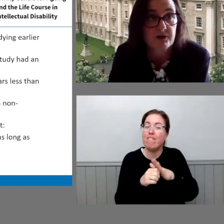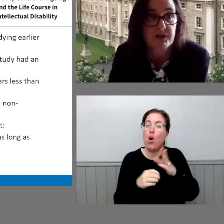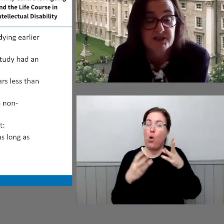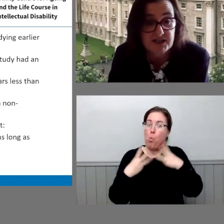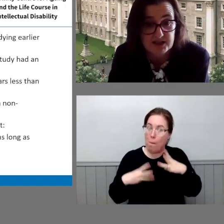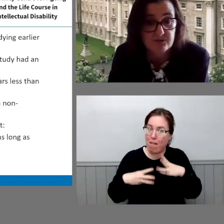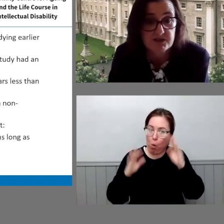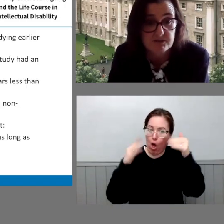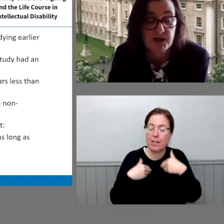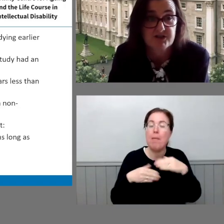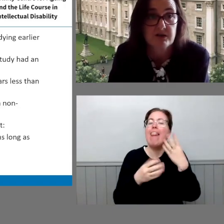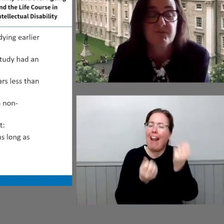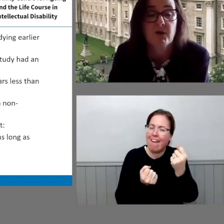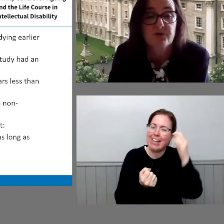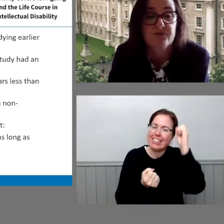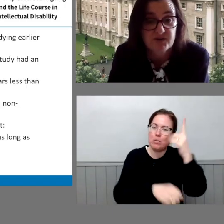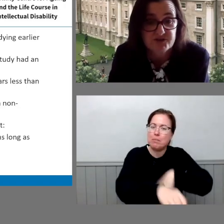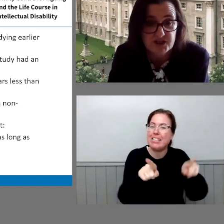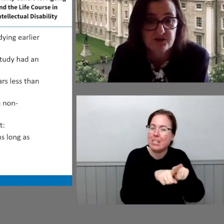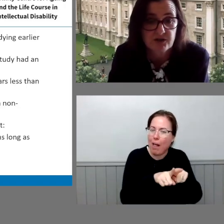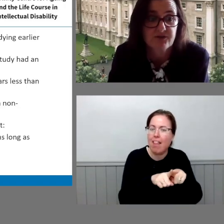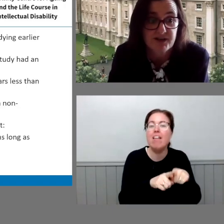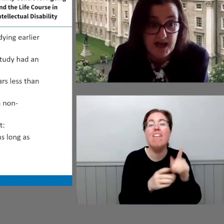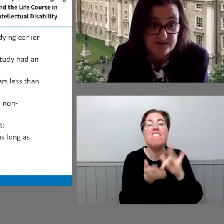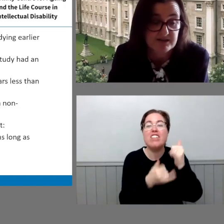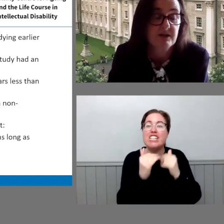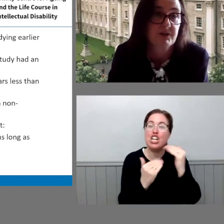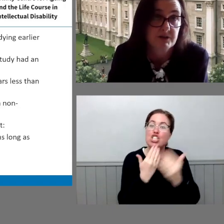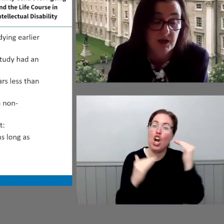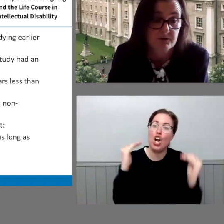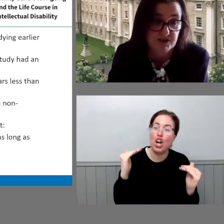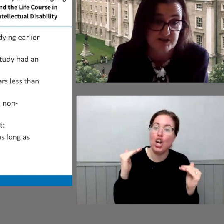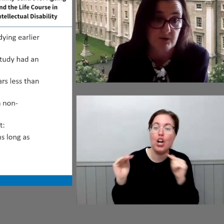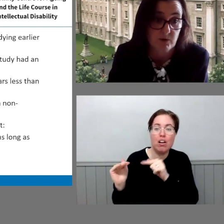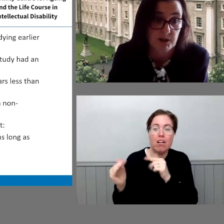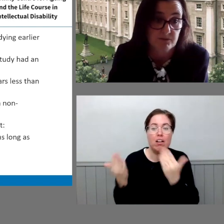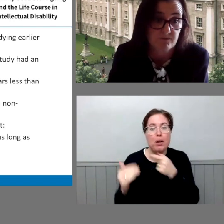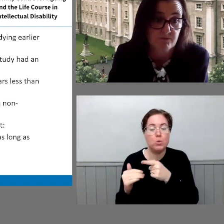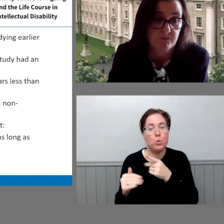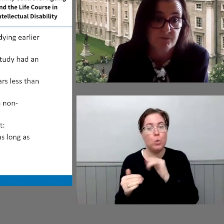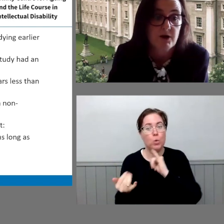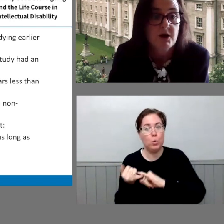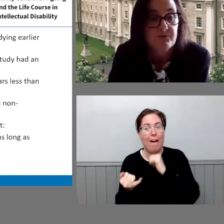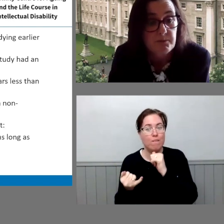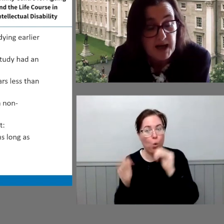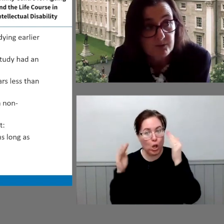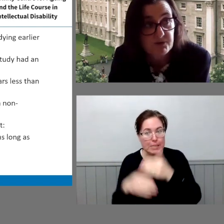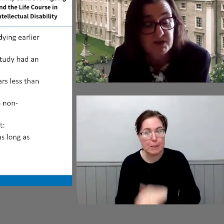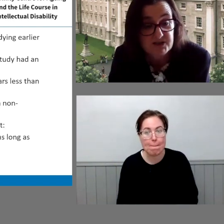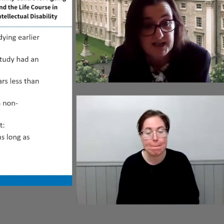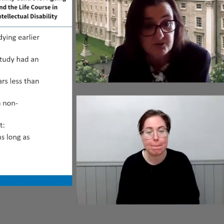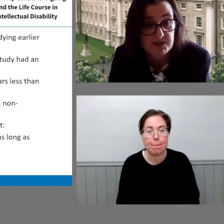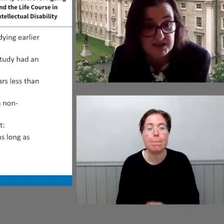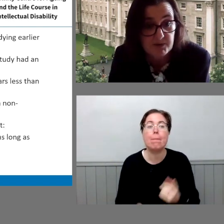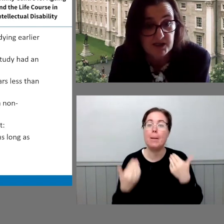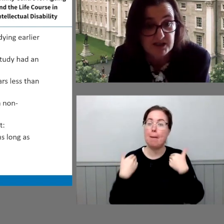a co-occurring intellectual disability was 15 years less than non-autistic women. For men